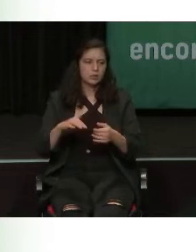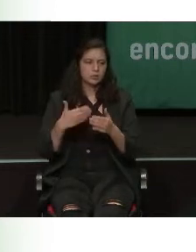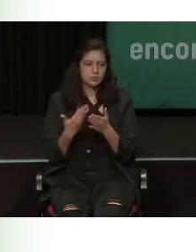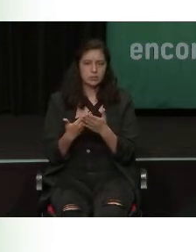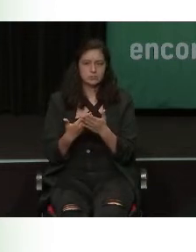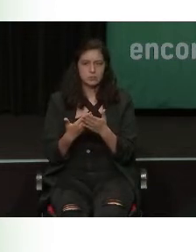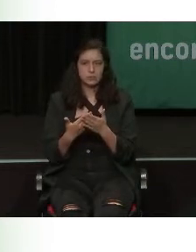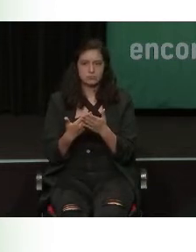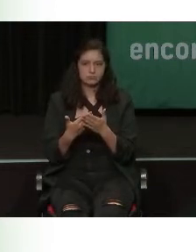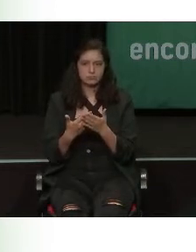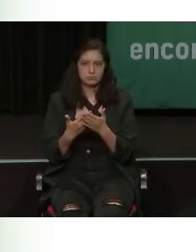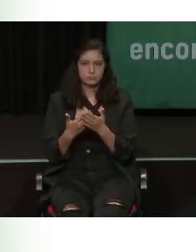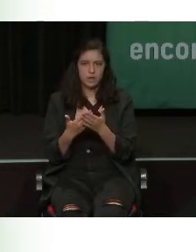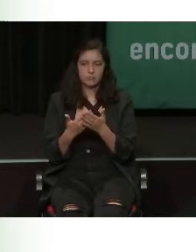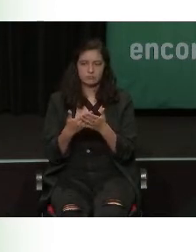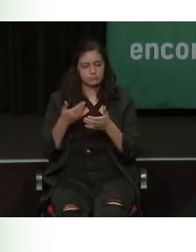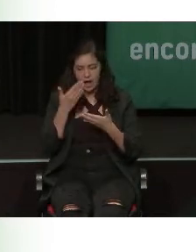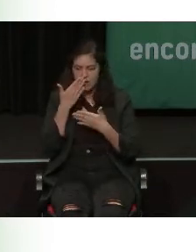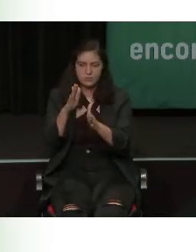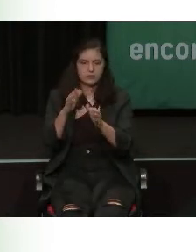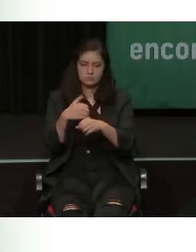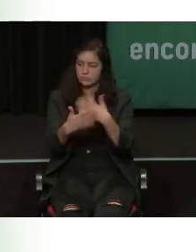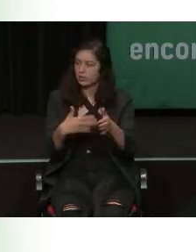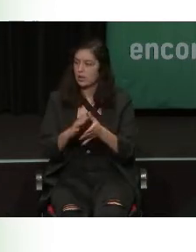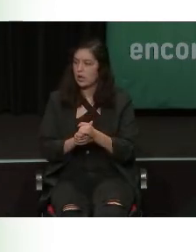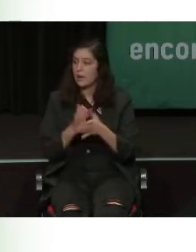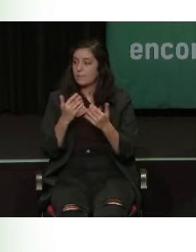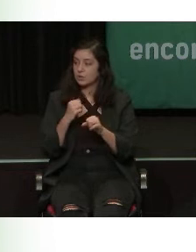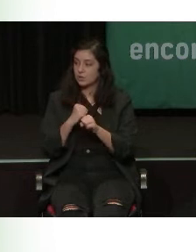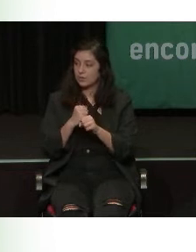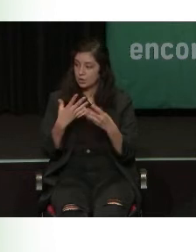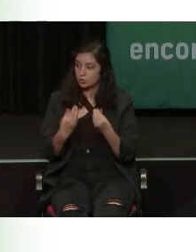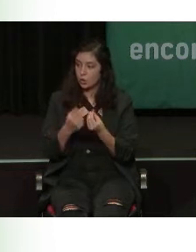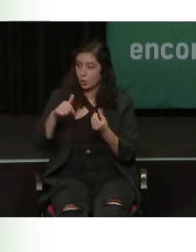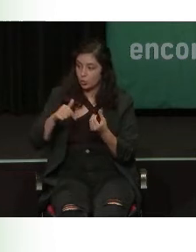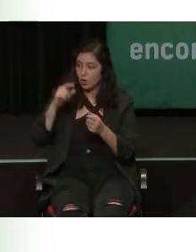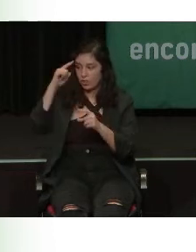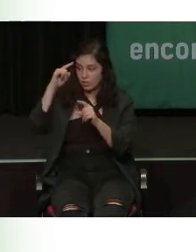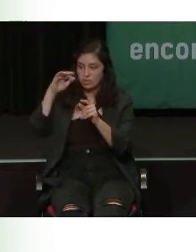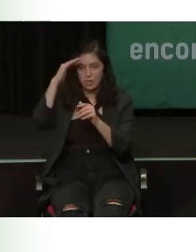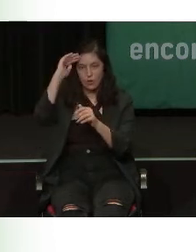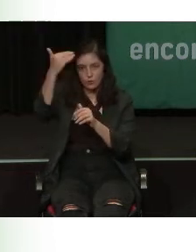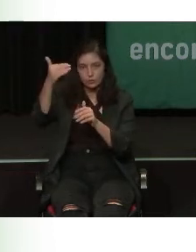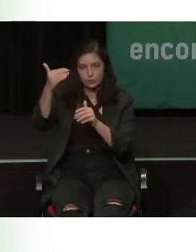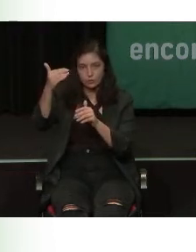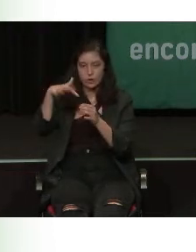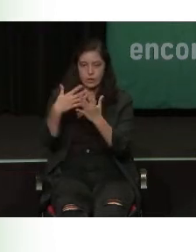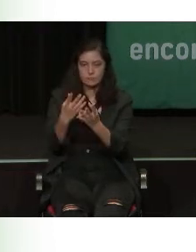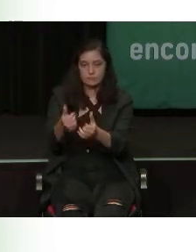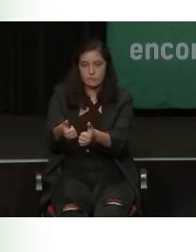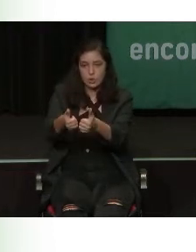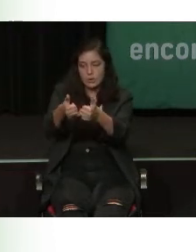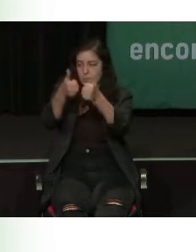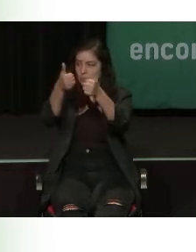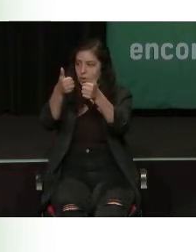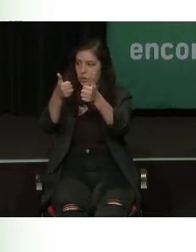your face, and then reach for the stars. By working together today, we can make a better tomorrow for all humankind. What we